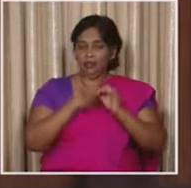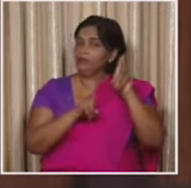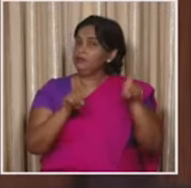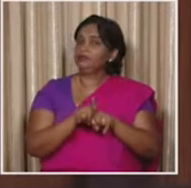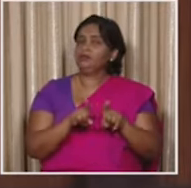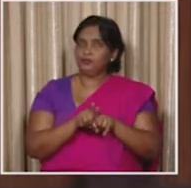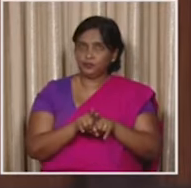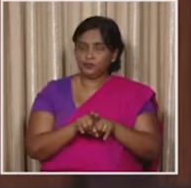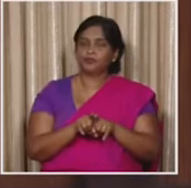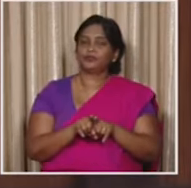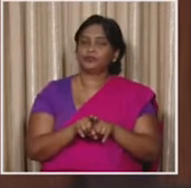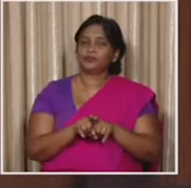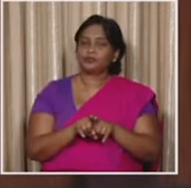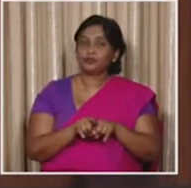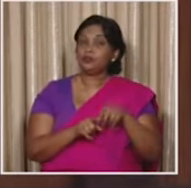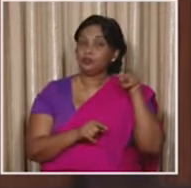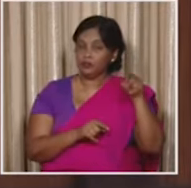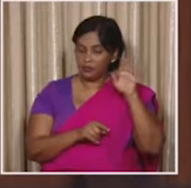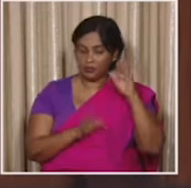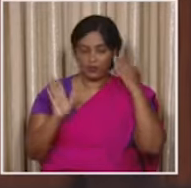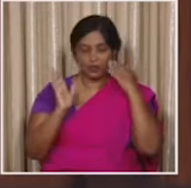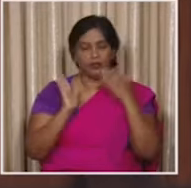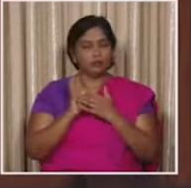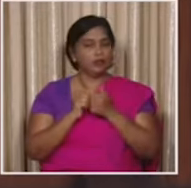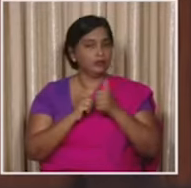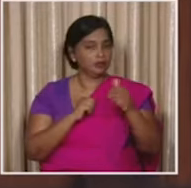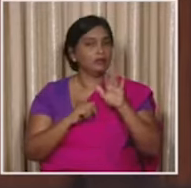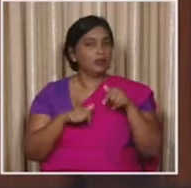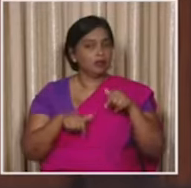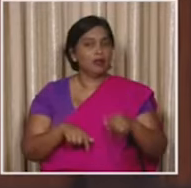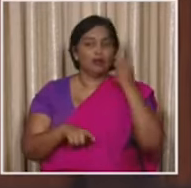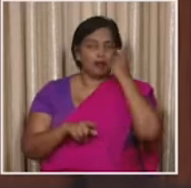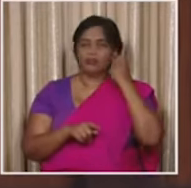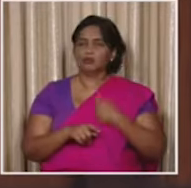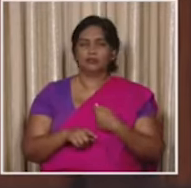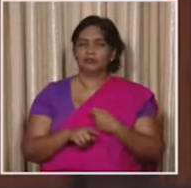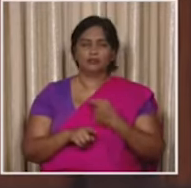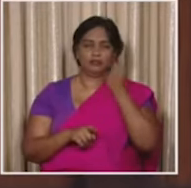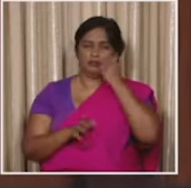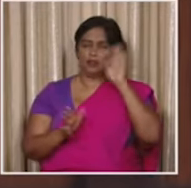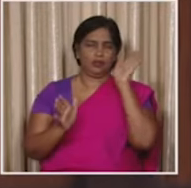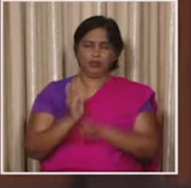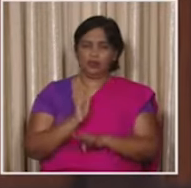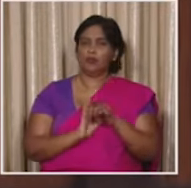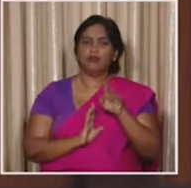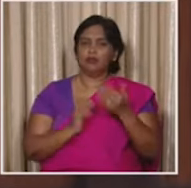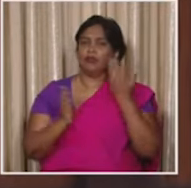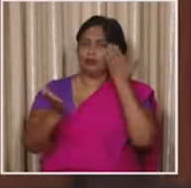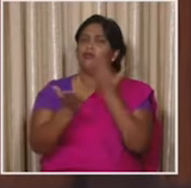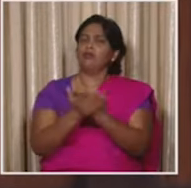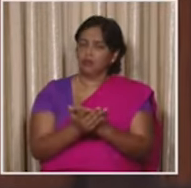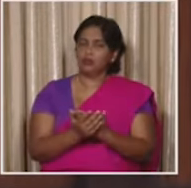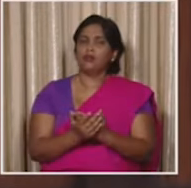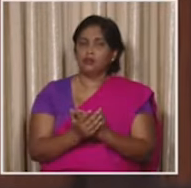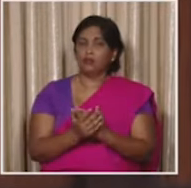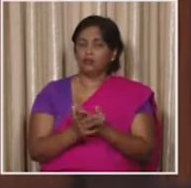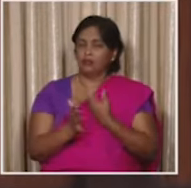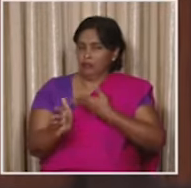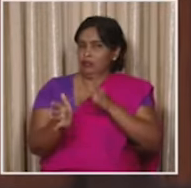who are in touch with them, we rejected this proposal the day that you presented this to us, saying that there is no justice mechanism in